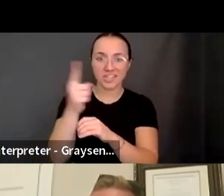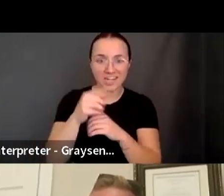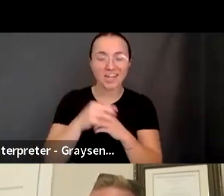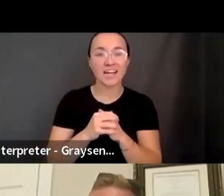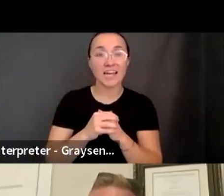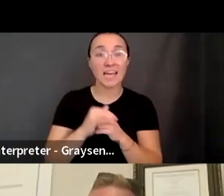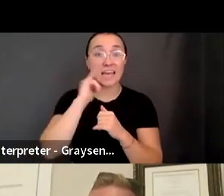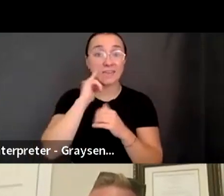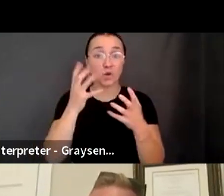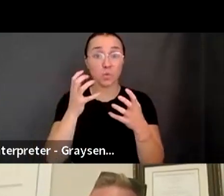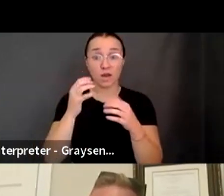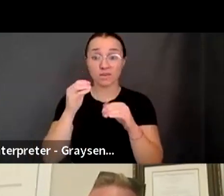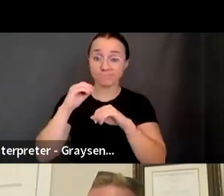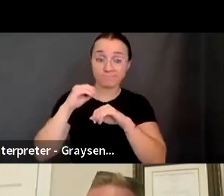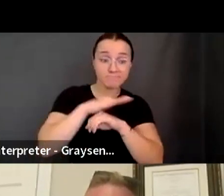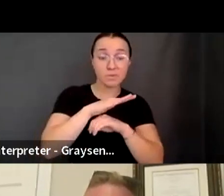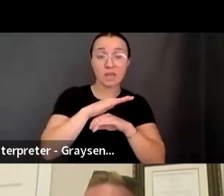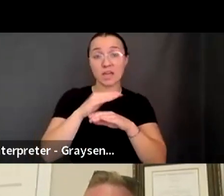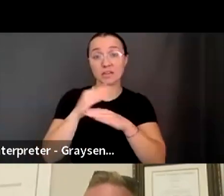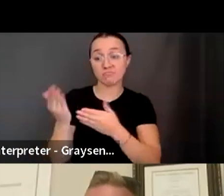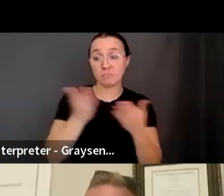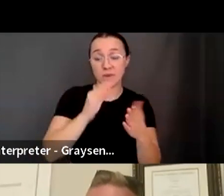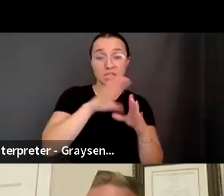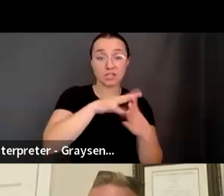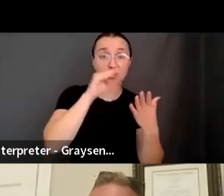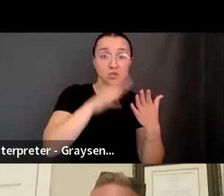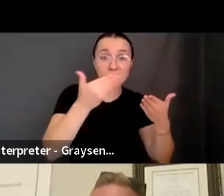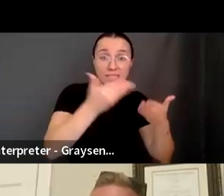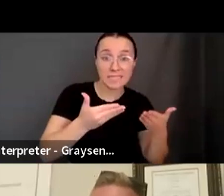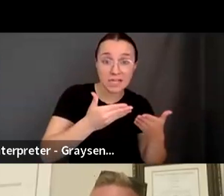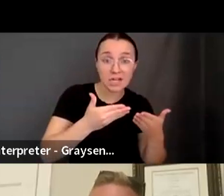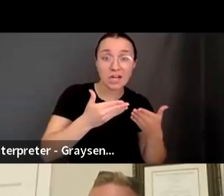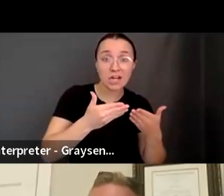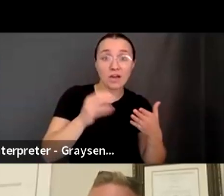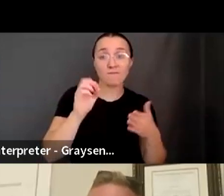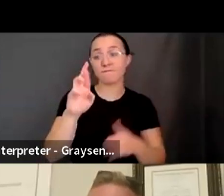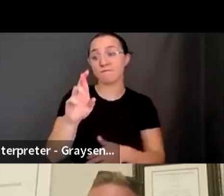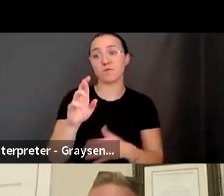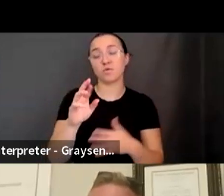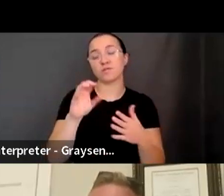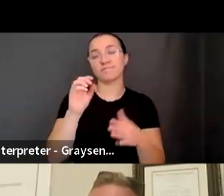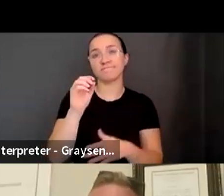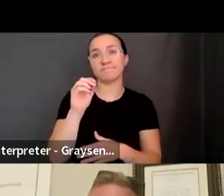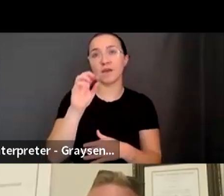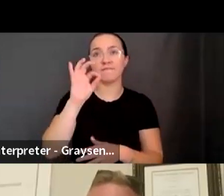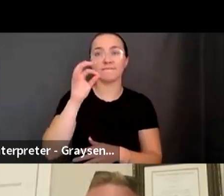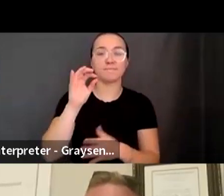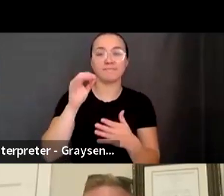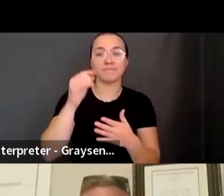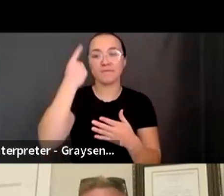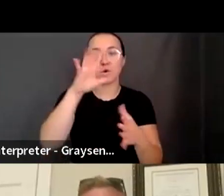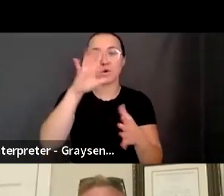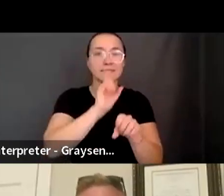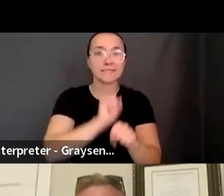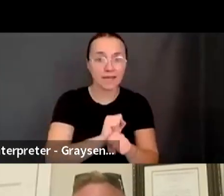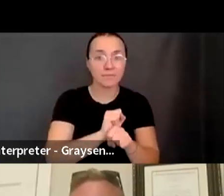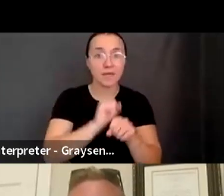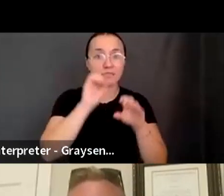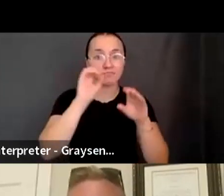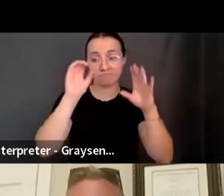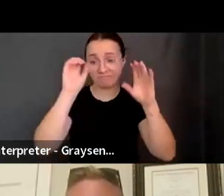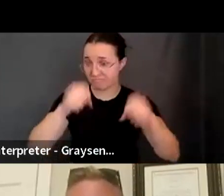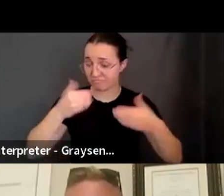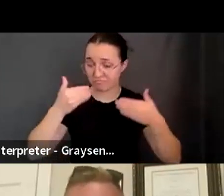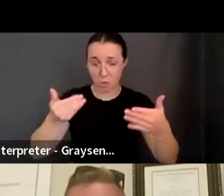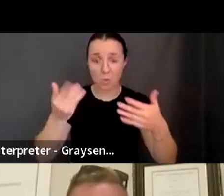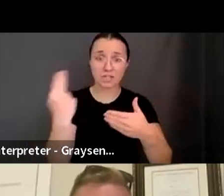students to us of their own accord or assignment, we would be more than happy to have them join us for these. Oh, well,